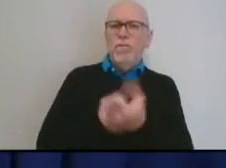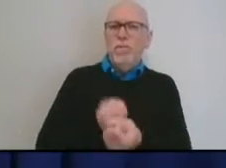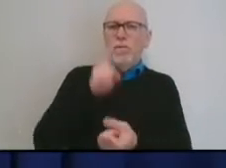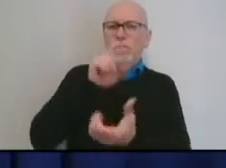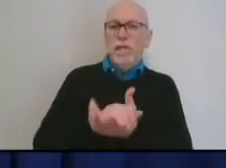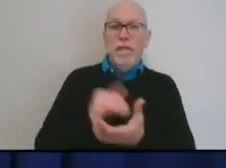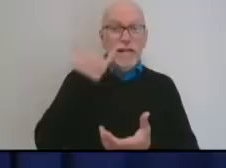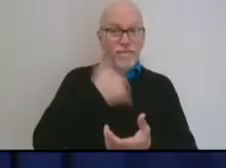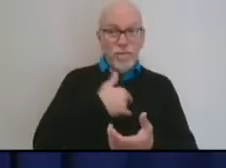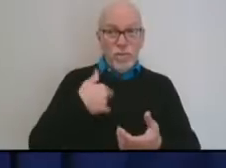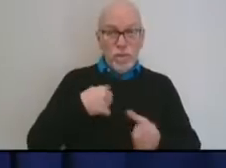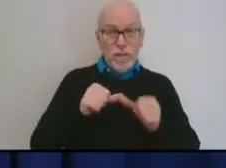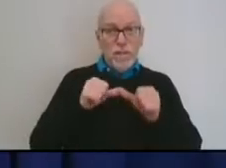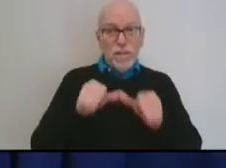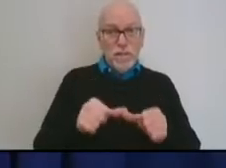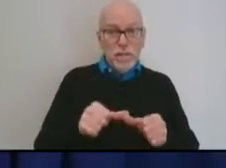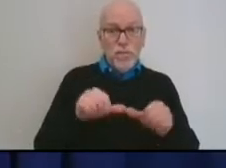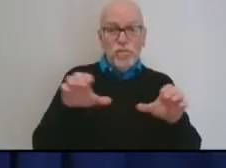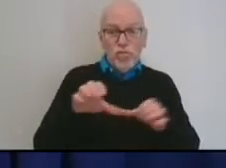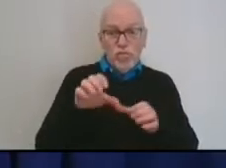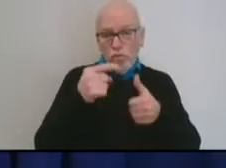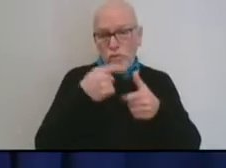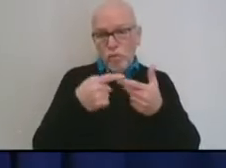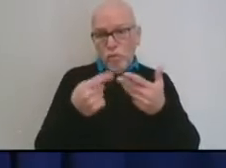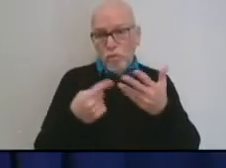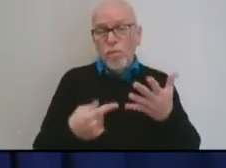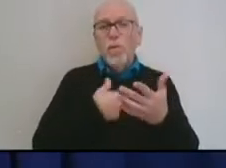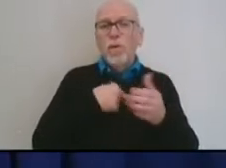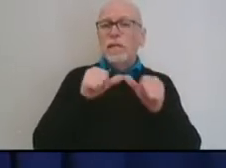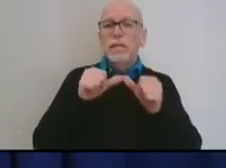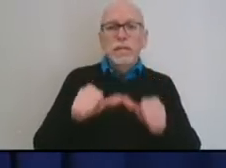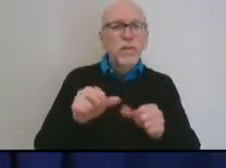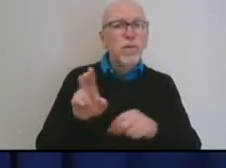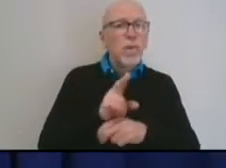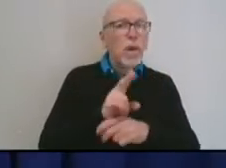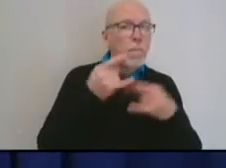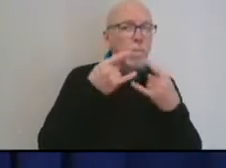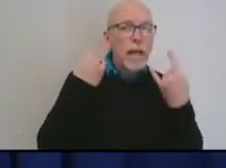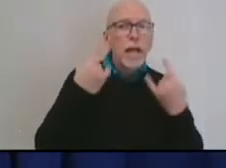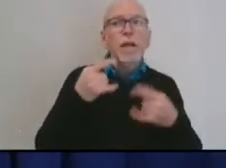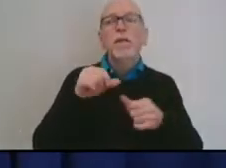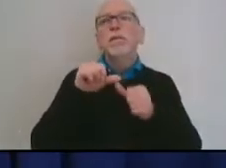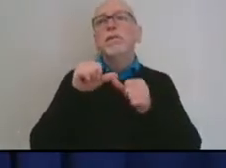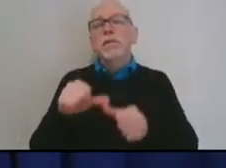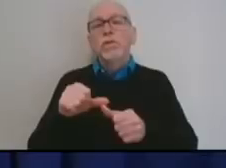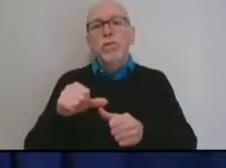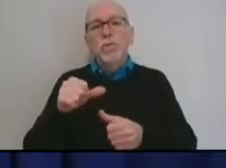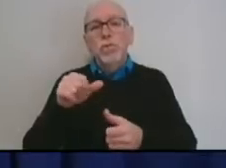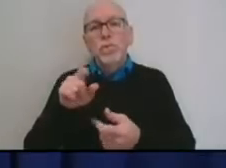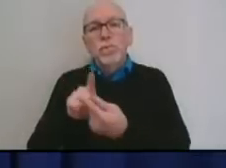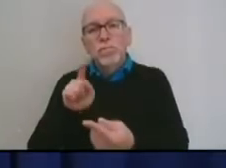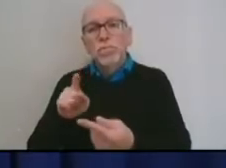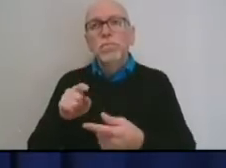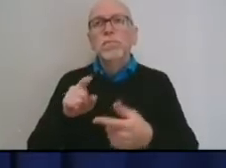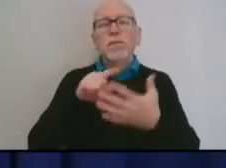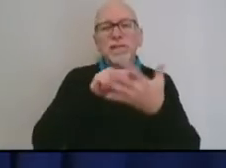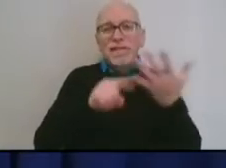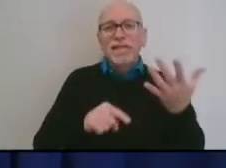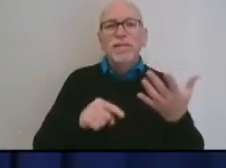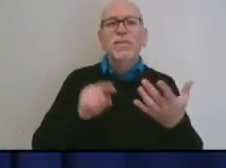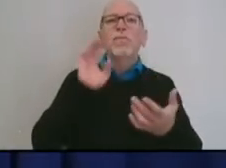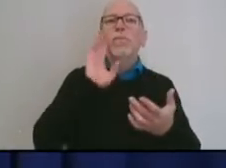these mitigation procedures, continue to wear our masks, continue to social distance, I think that there's going to be